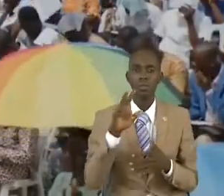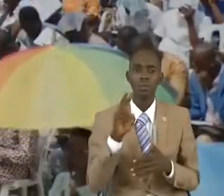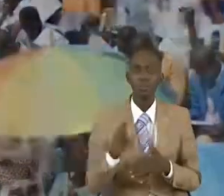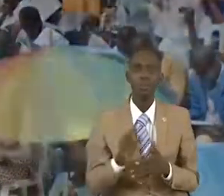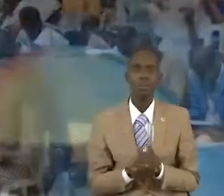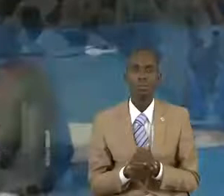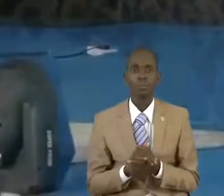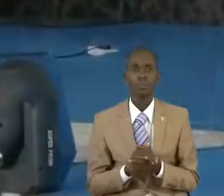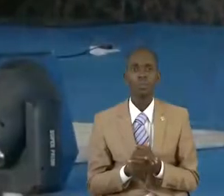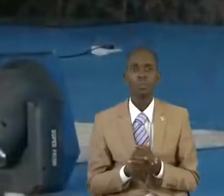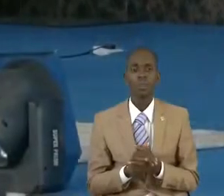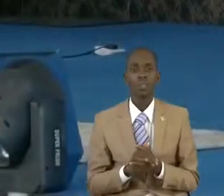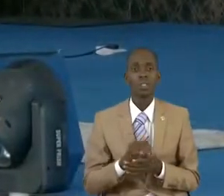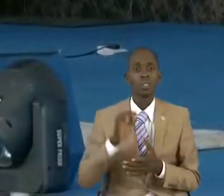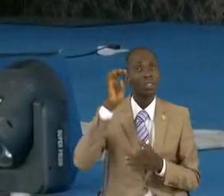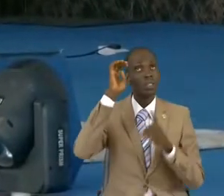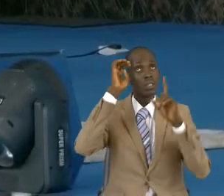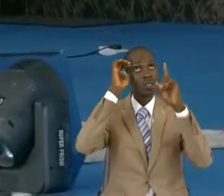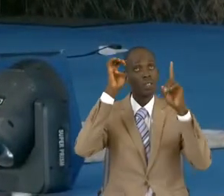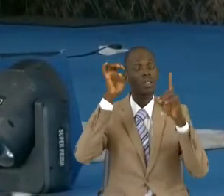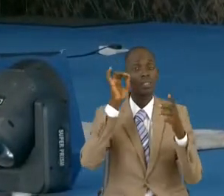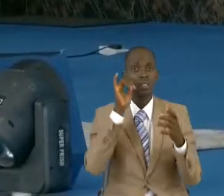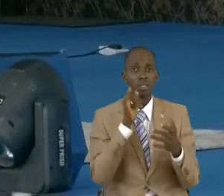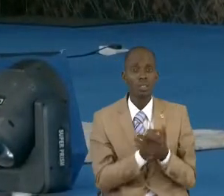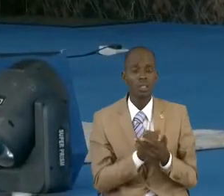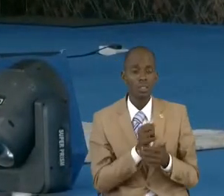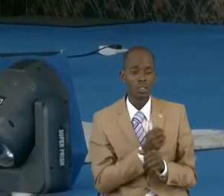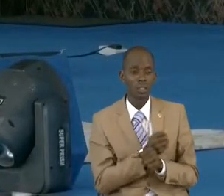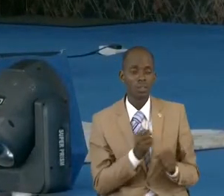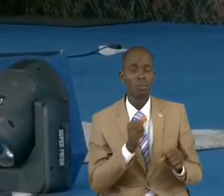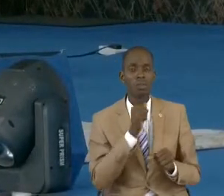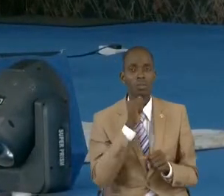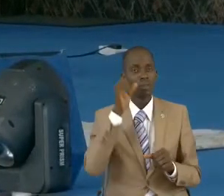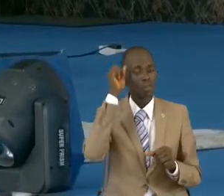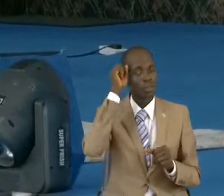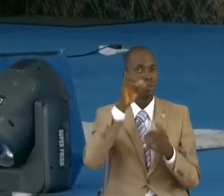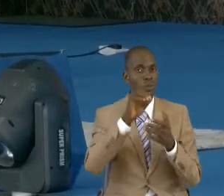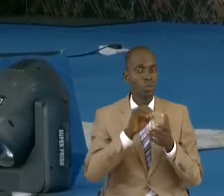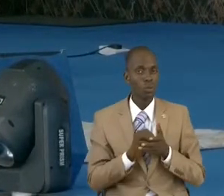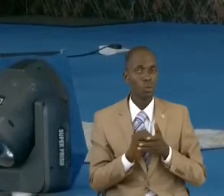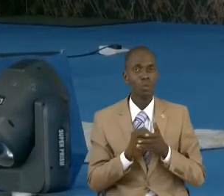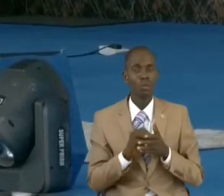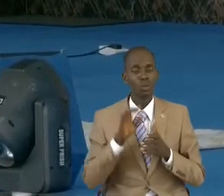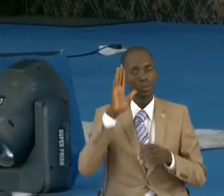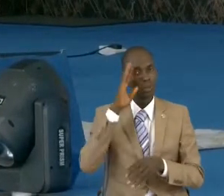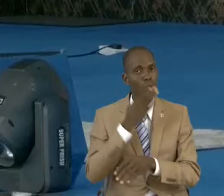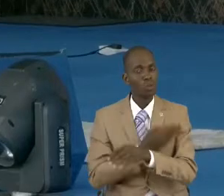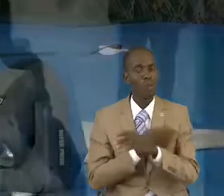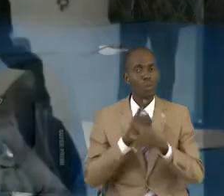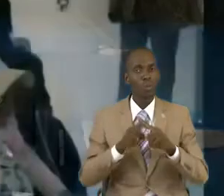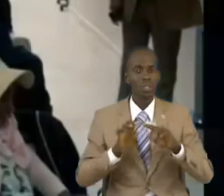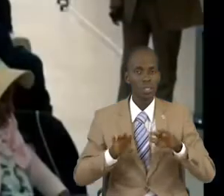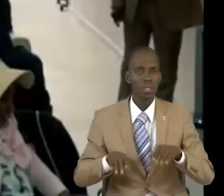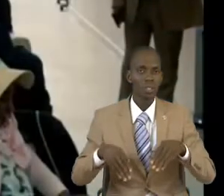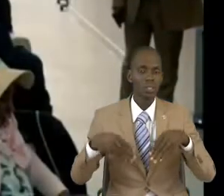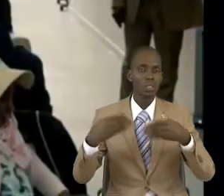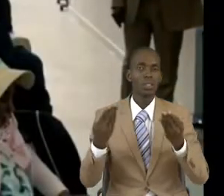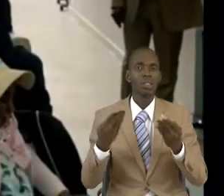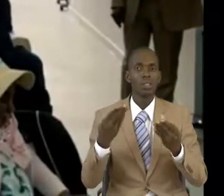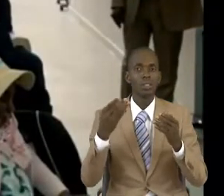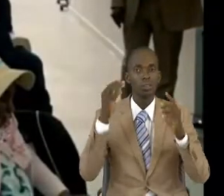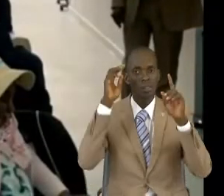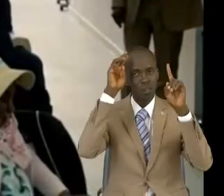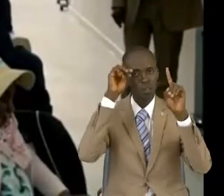that spared not his own son, but delivered him up for us